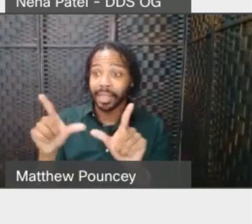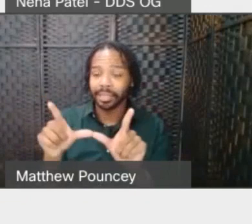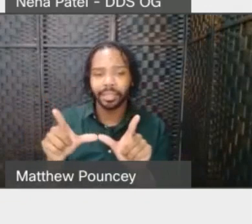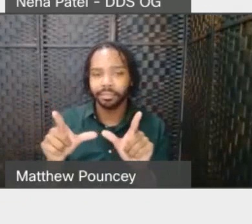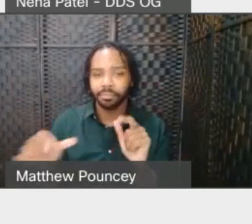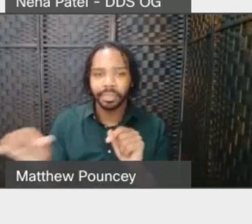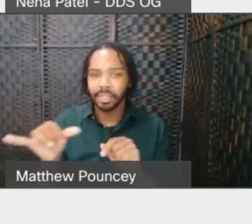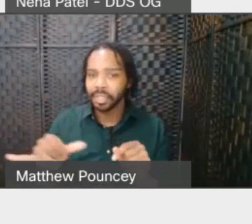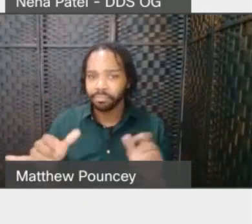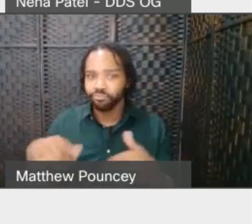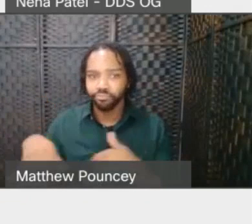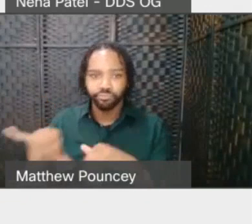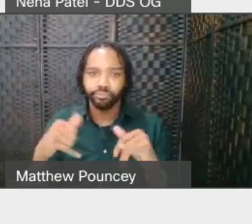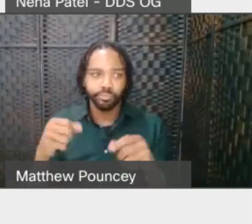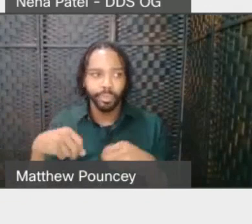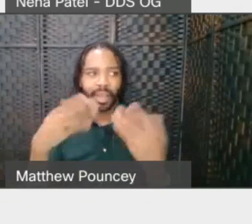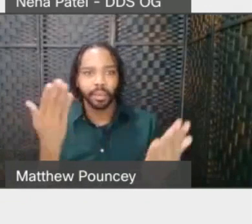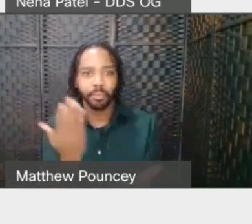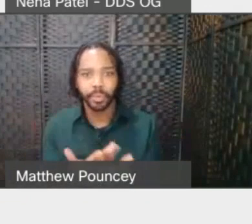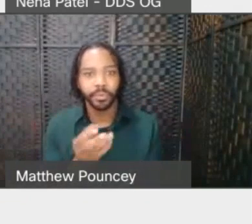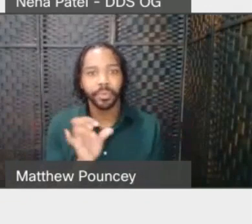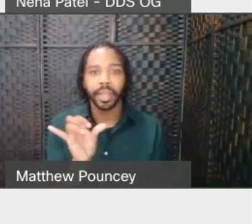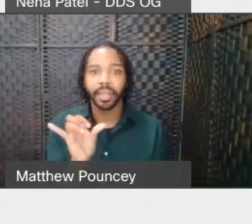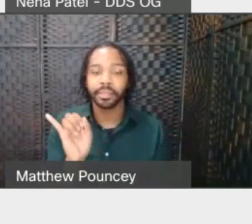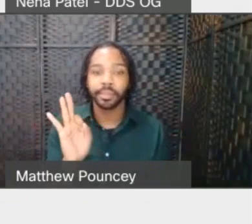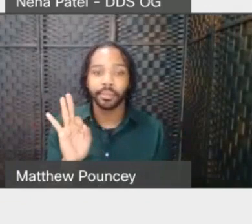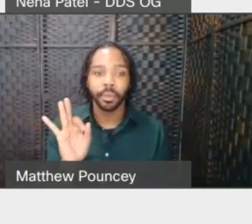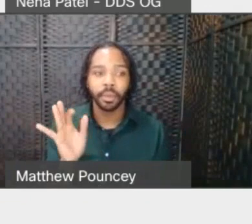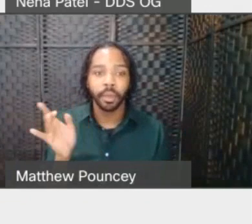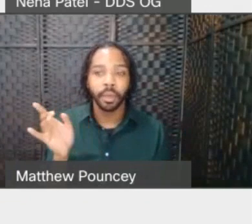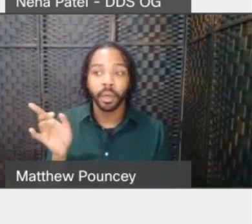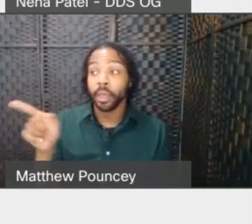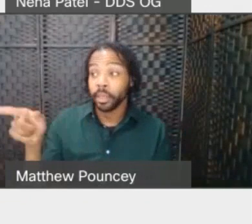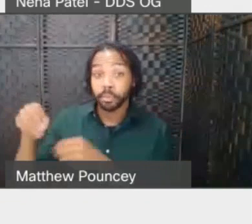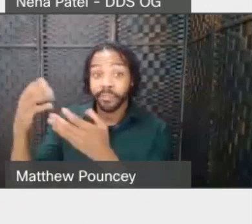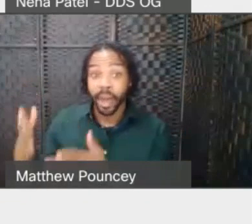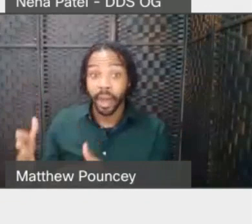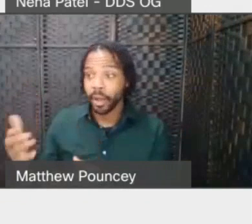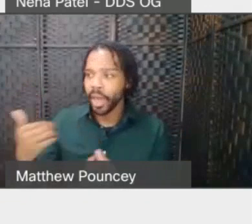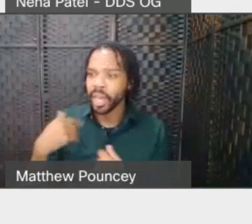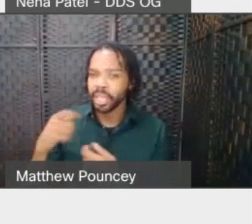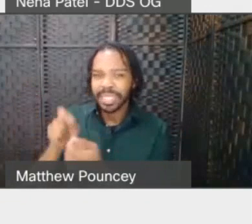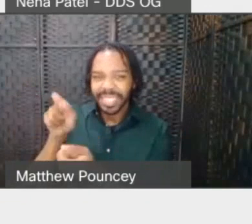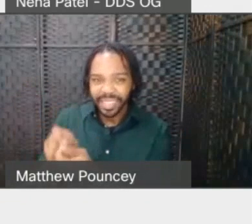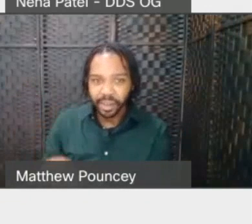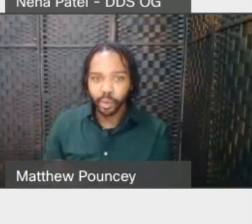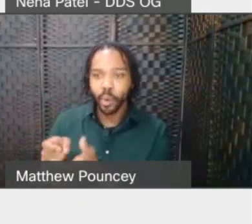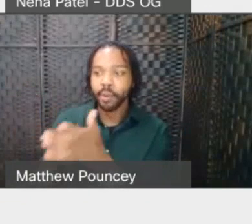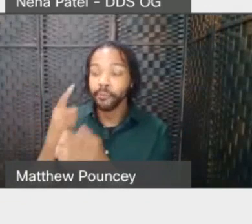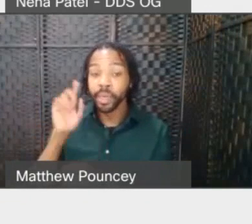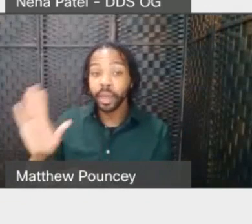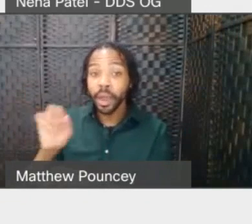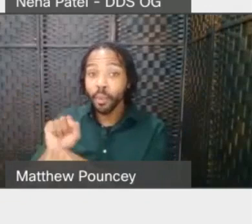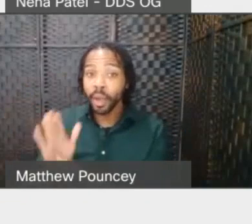of providing, similar to if the provider has certain requirements for employment that may